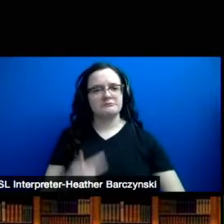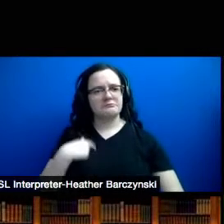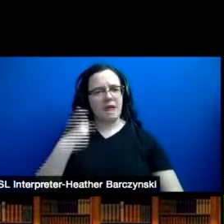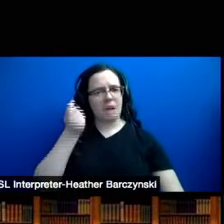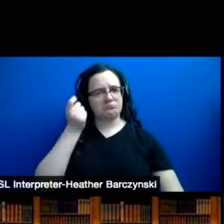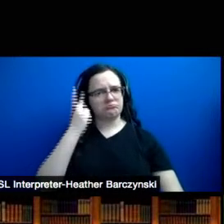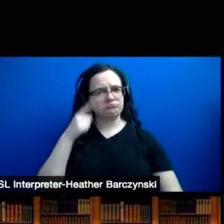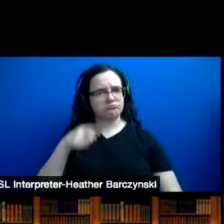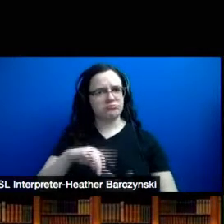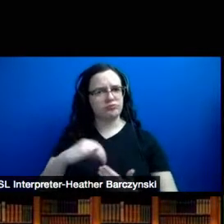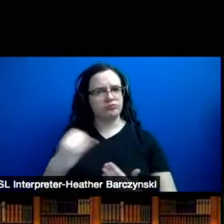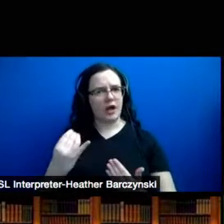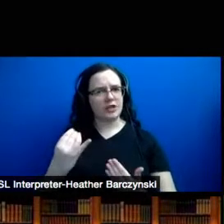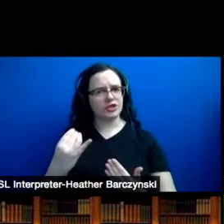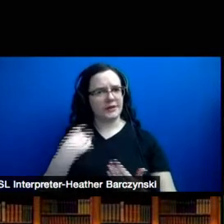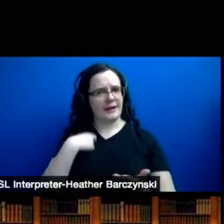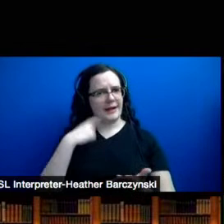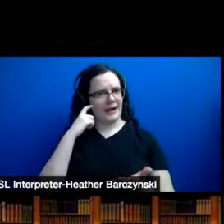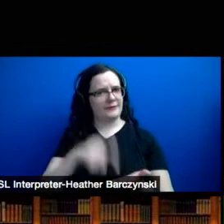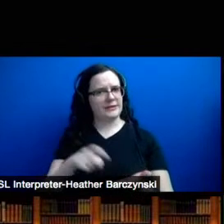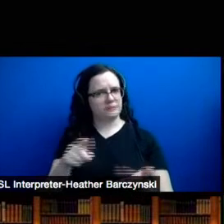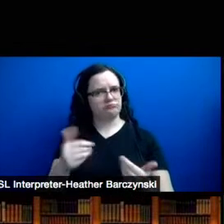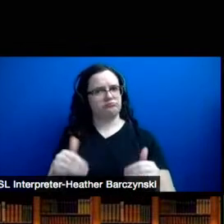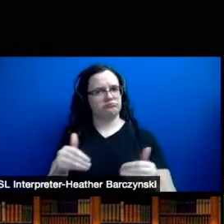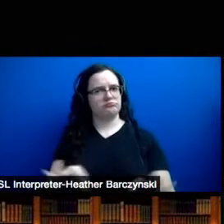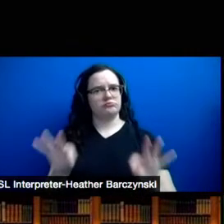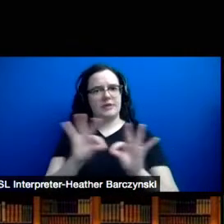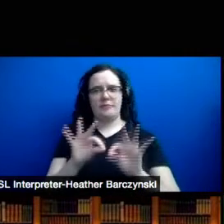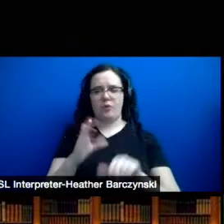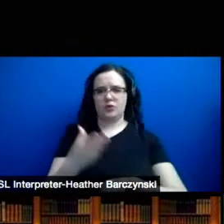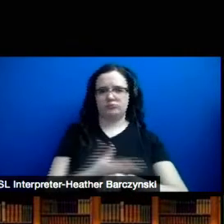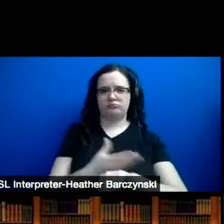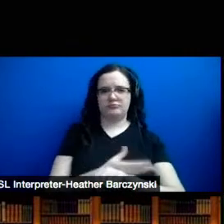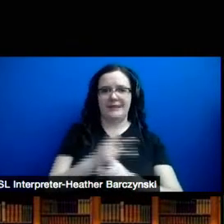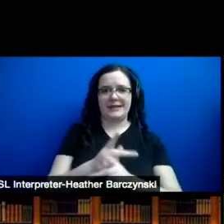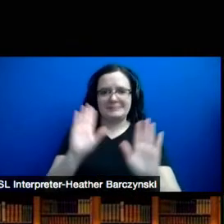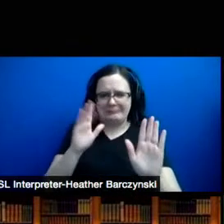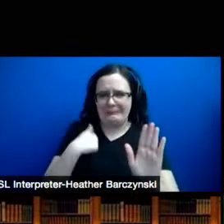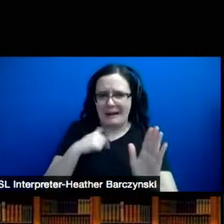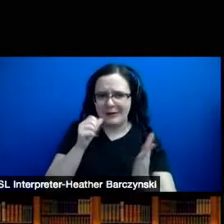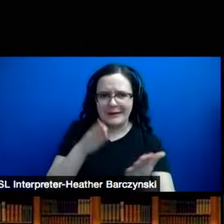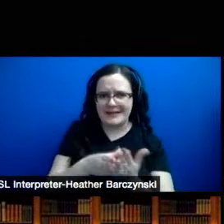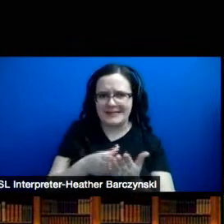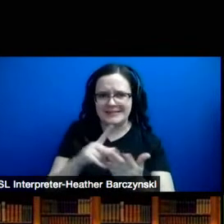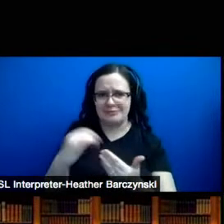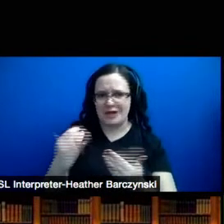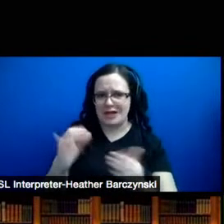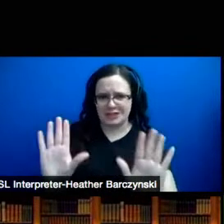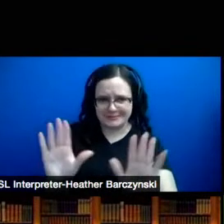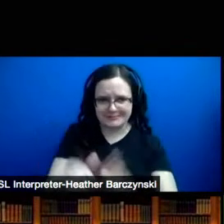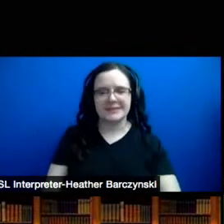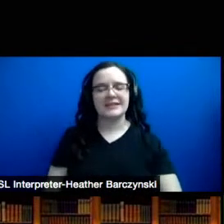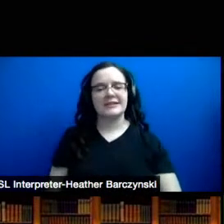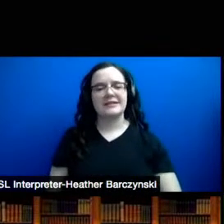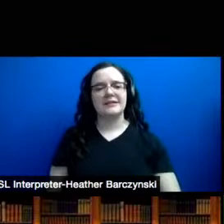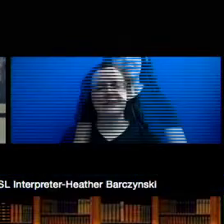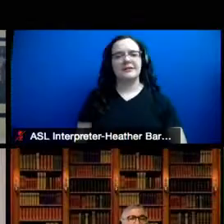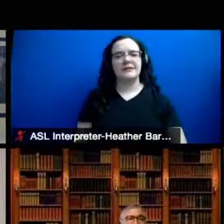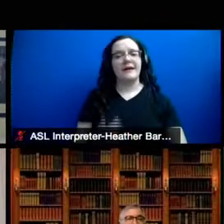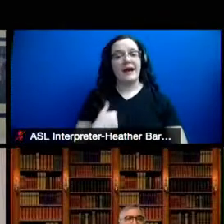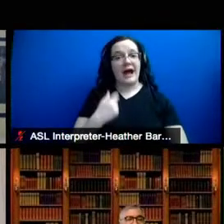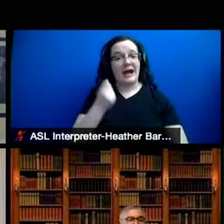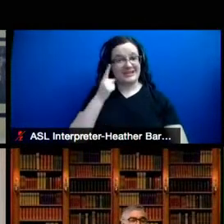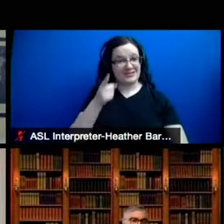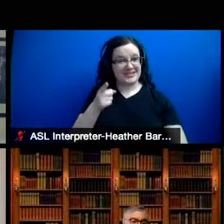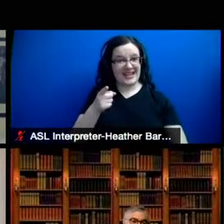project, which I recognize is really important maintenance. I'm not against the project at all, but I understand it's calling for about a month